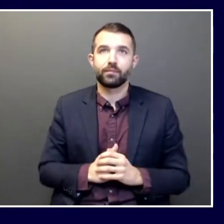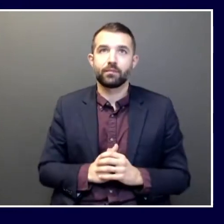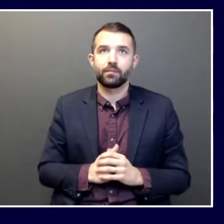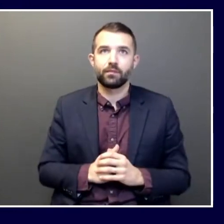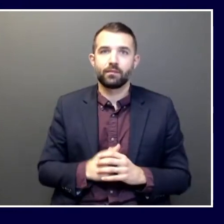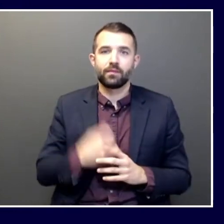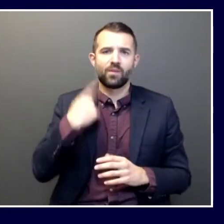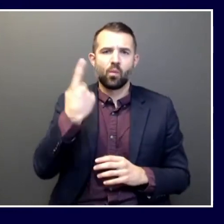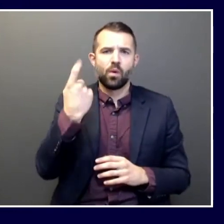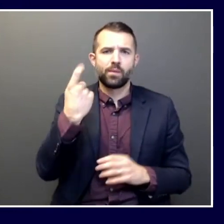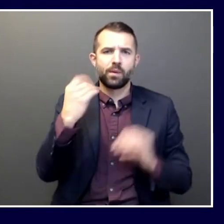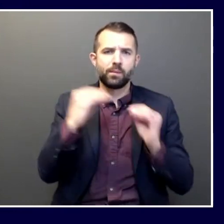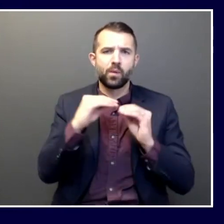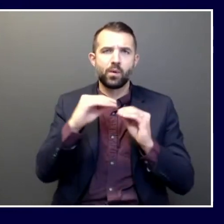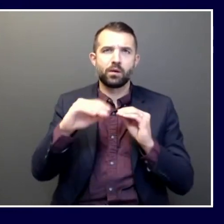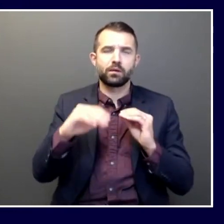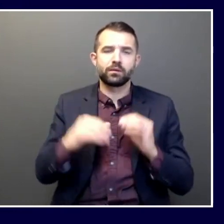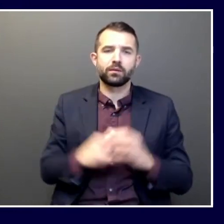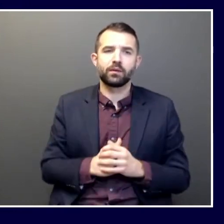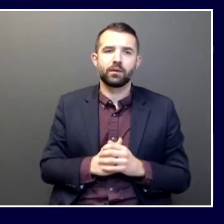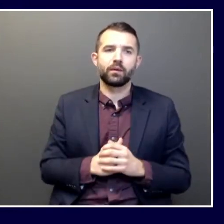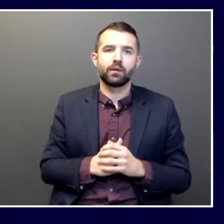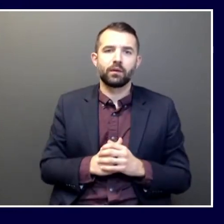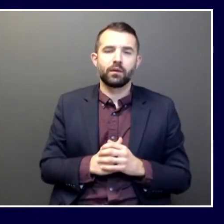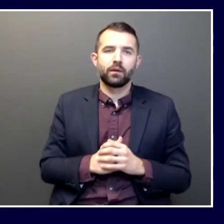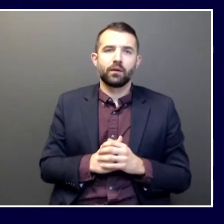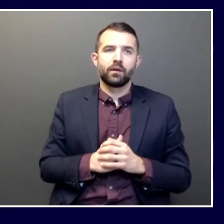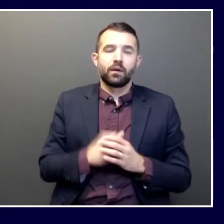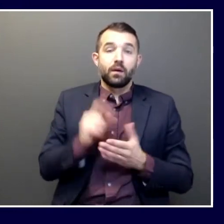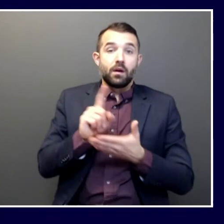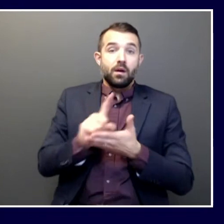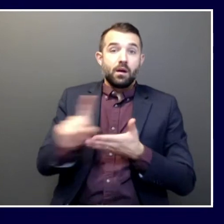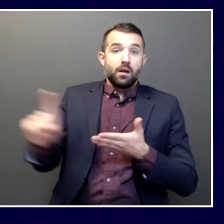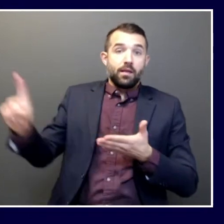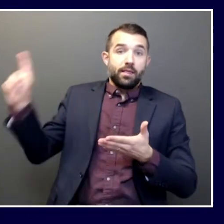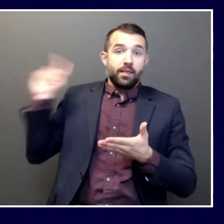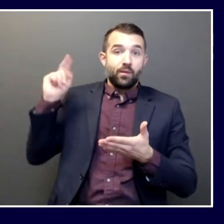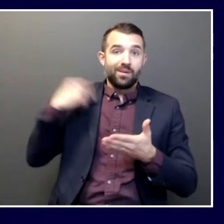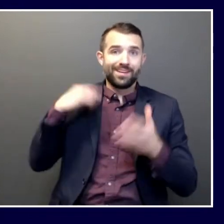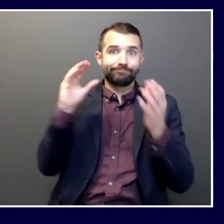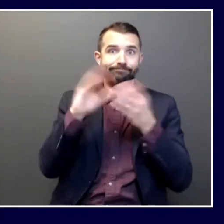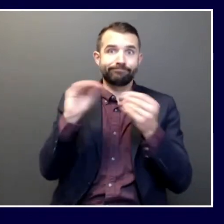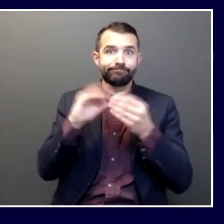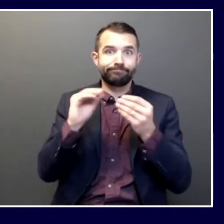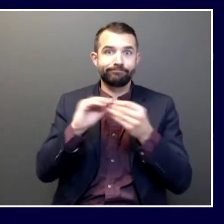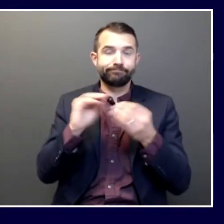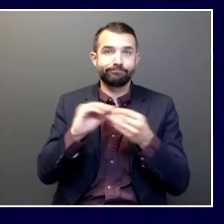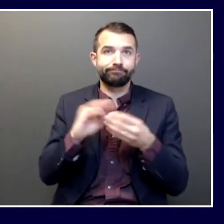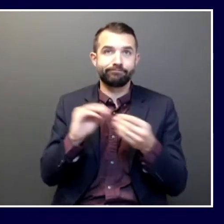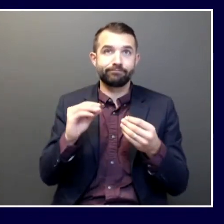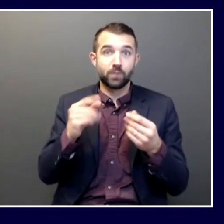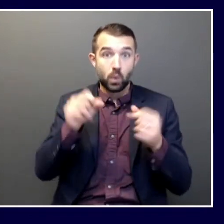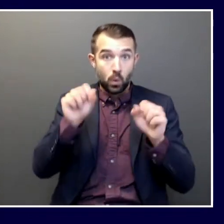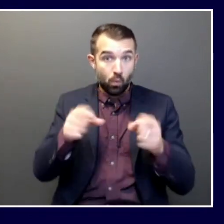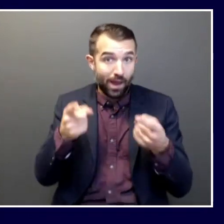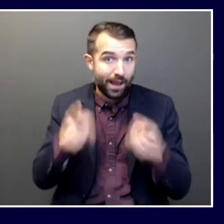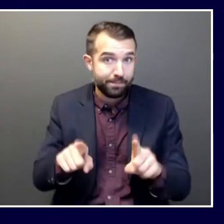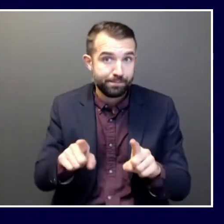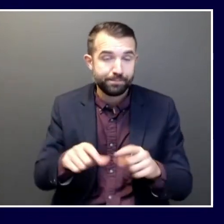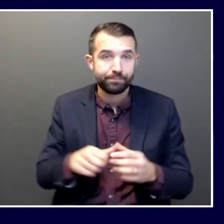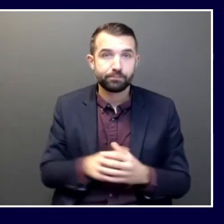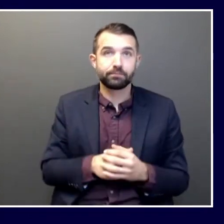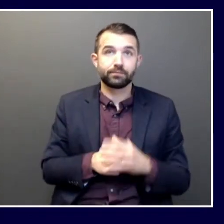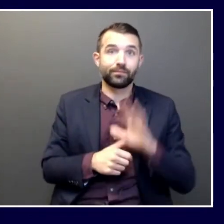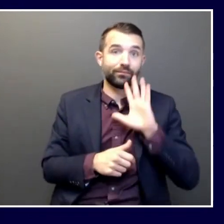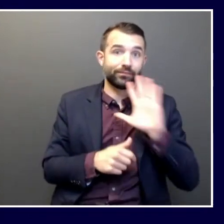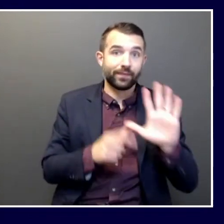question. Last week, we had talked about the potential of this happening, kids 5 to 11 being able to get the vaccine,